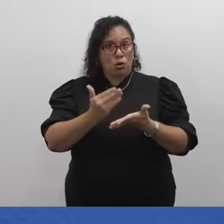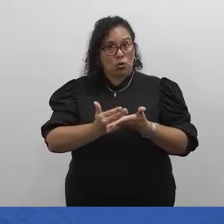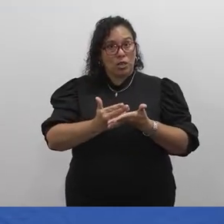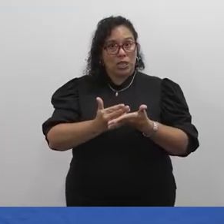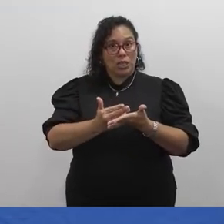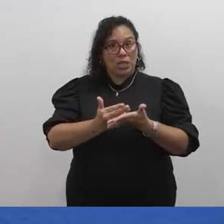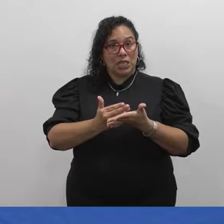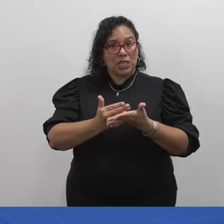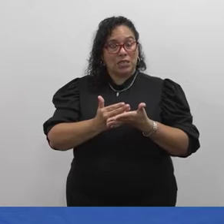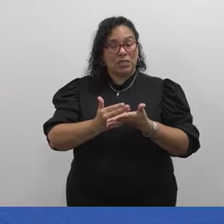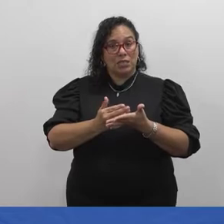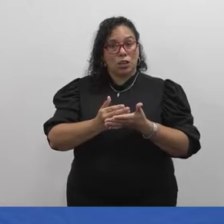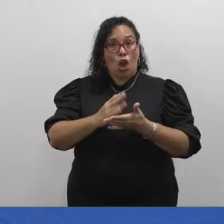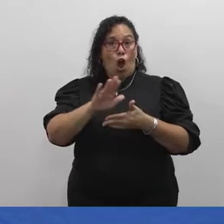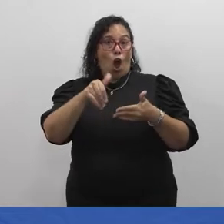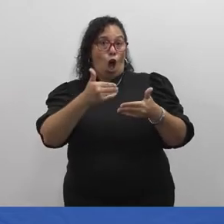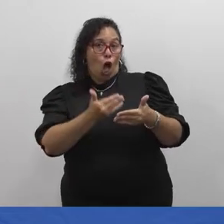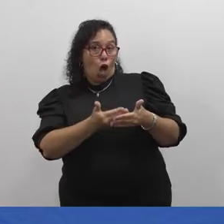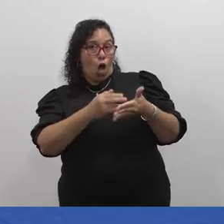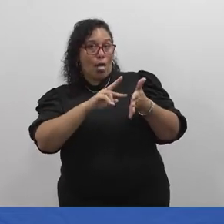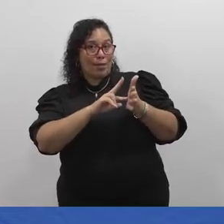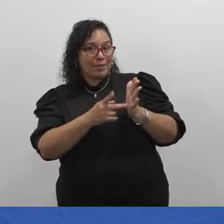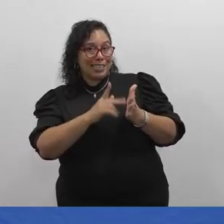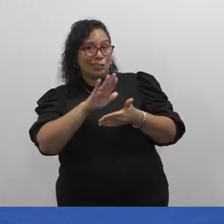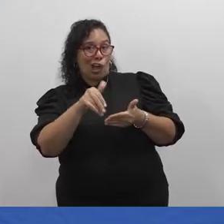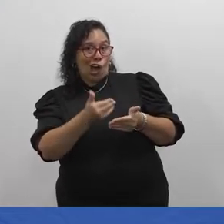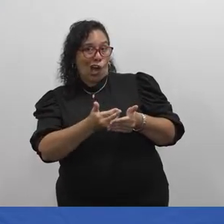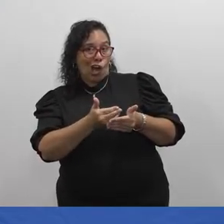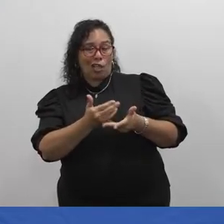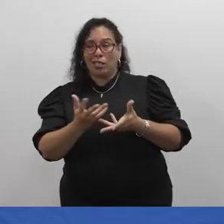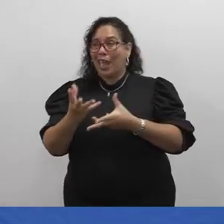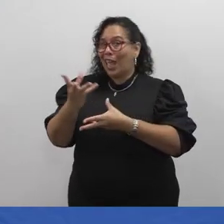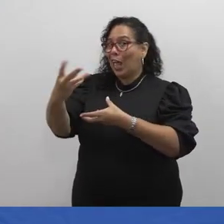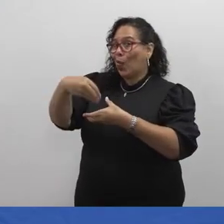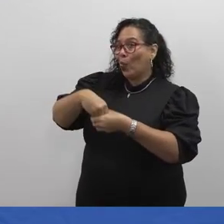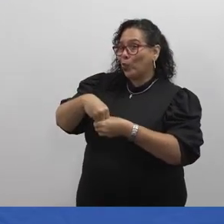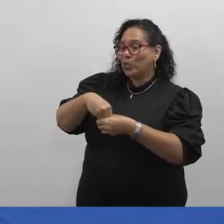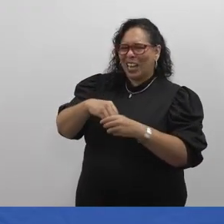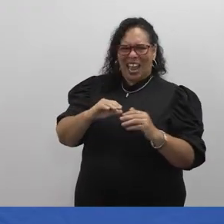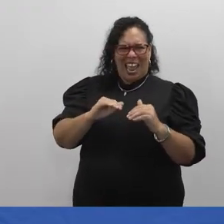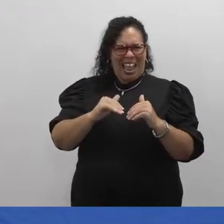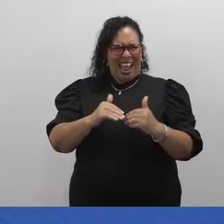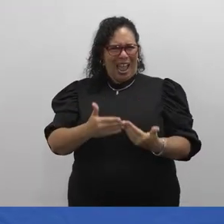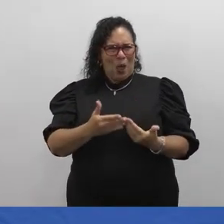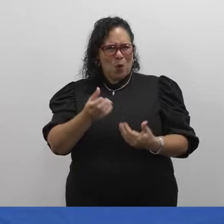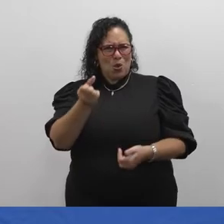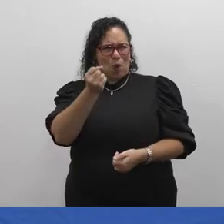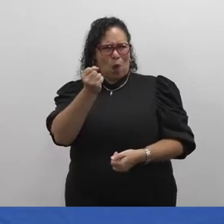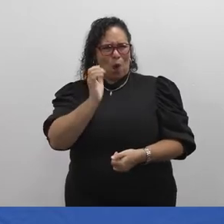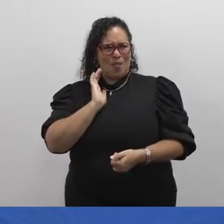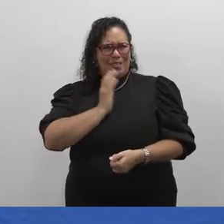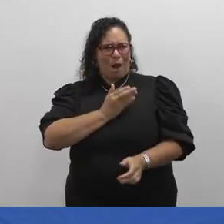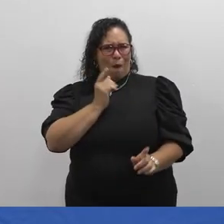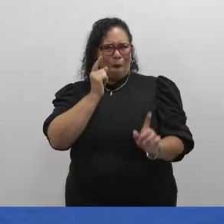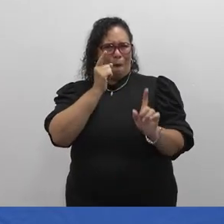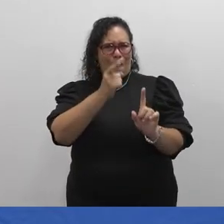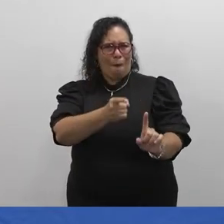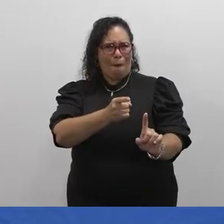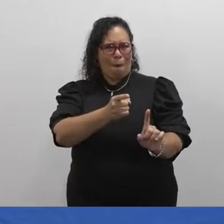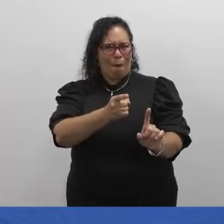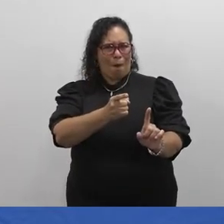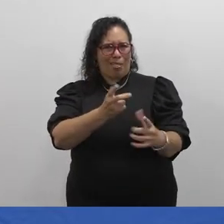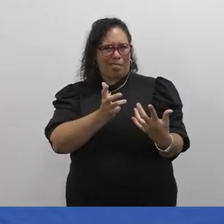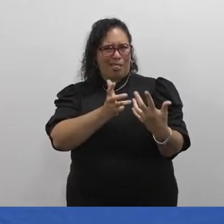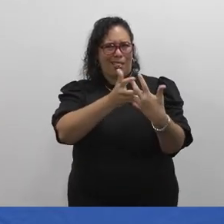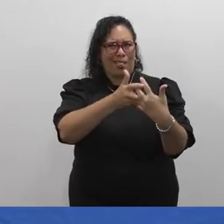around all means all and inclusion. How do we uphold our aspirational goals around all means all if we